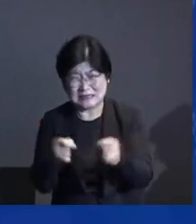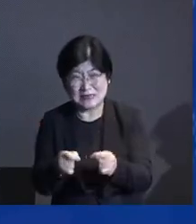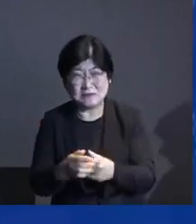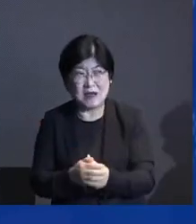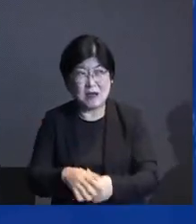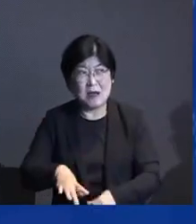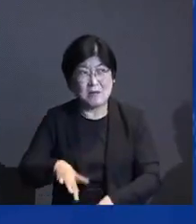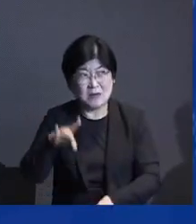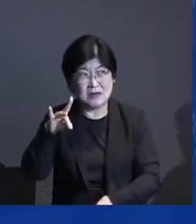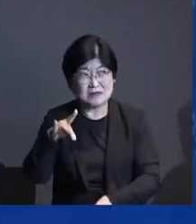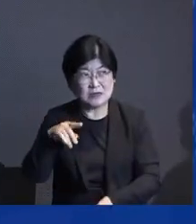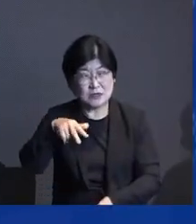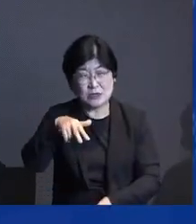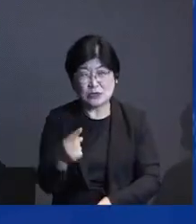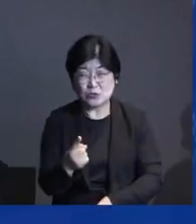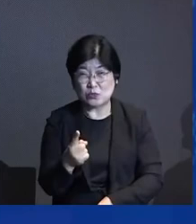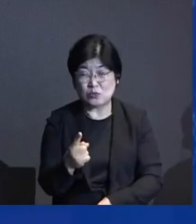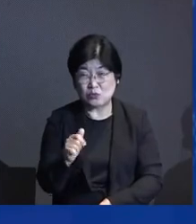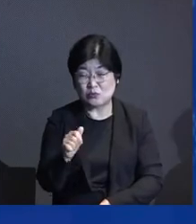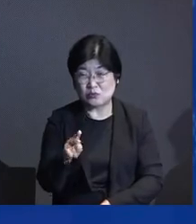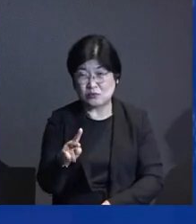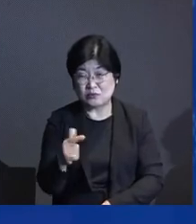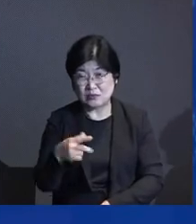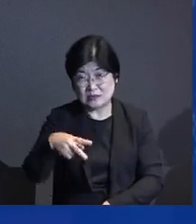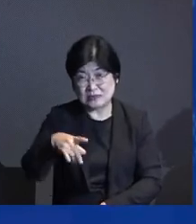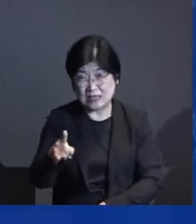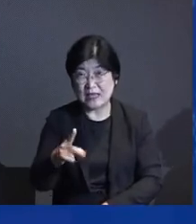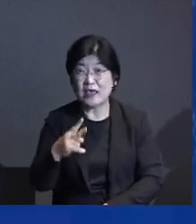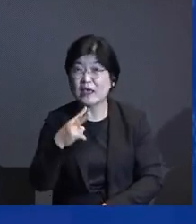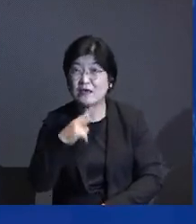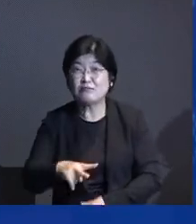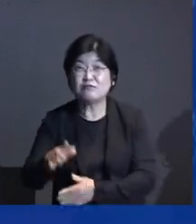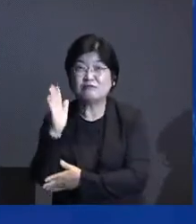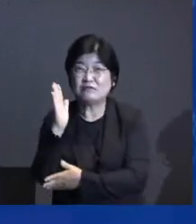like 2 minute comments now. Thank you.